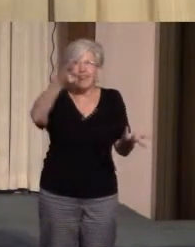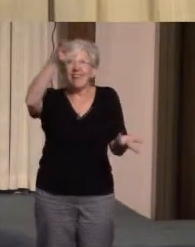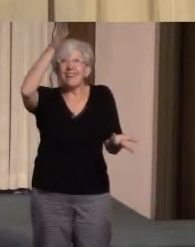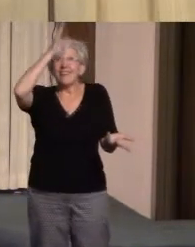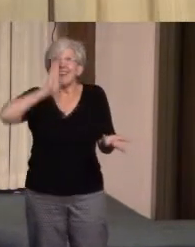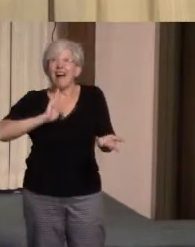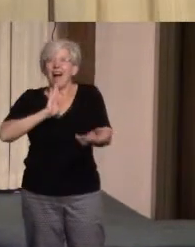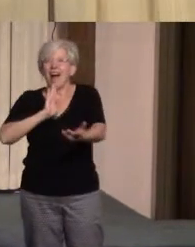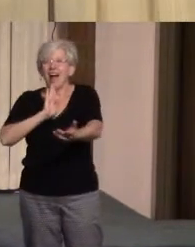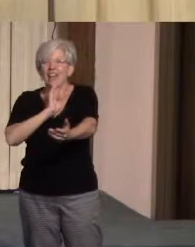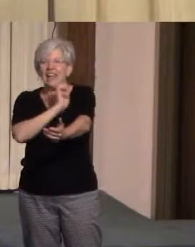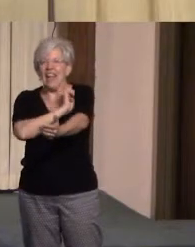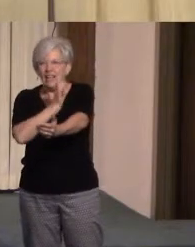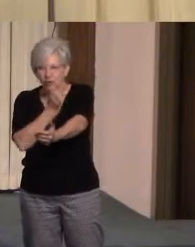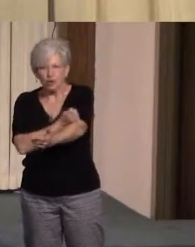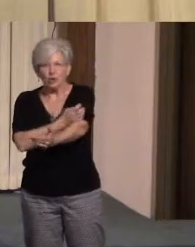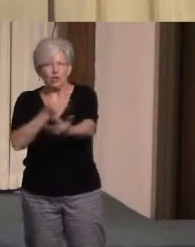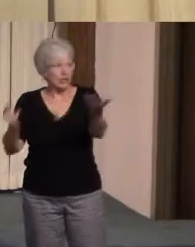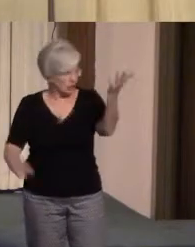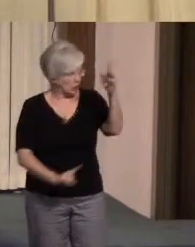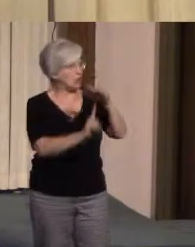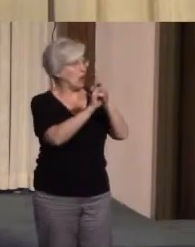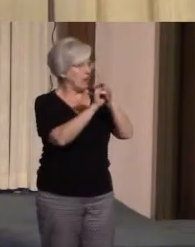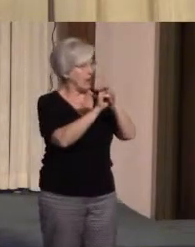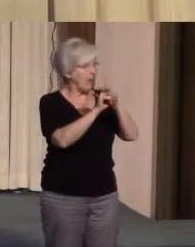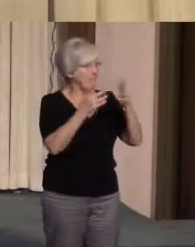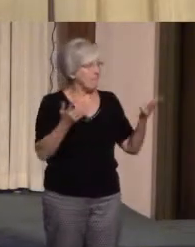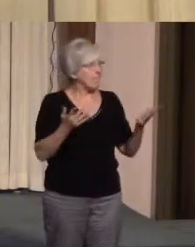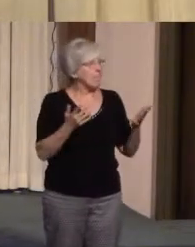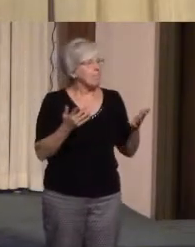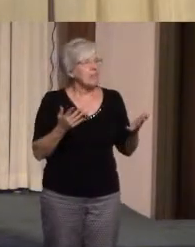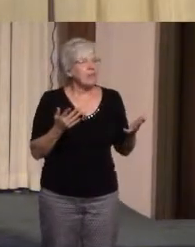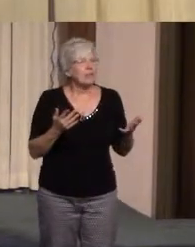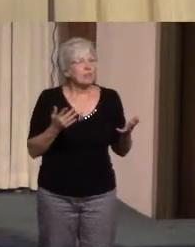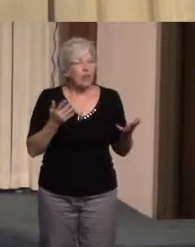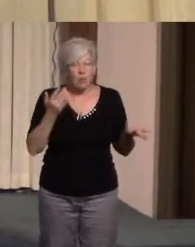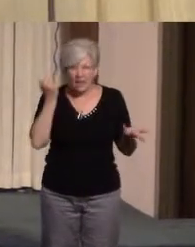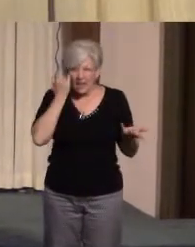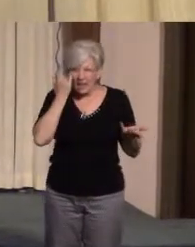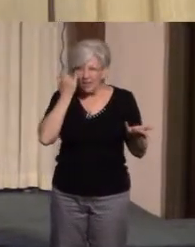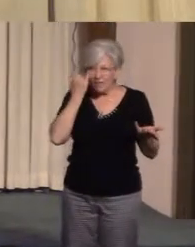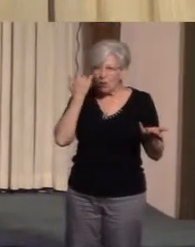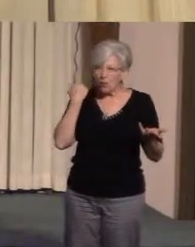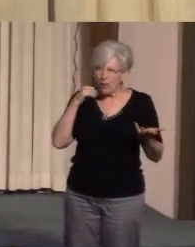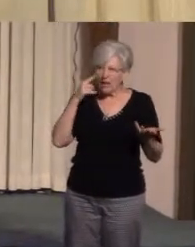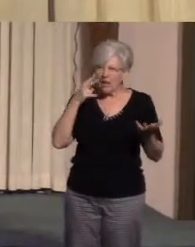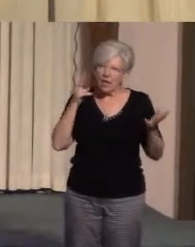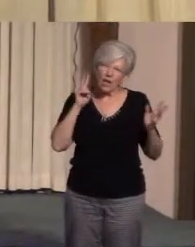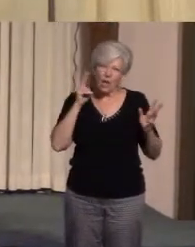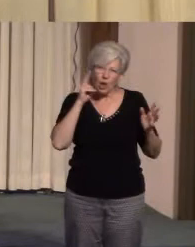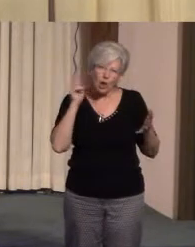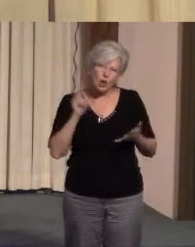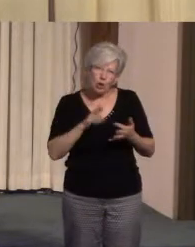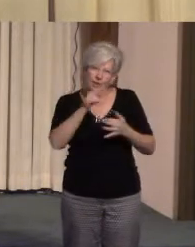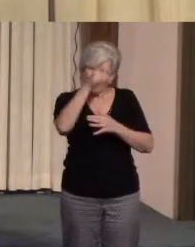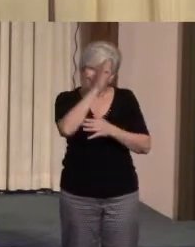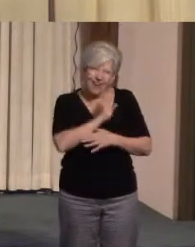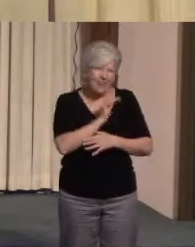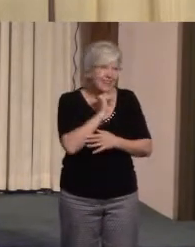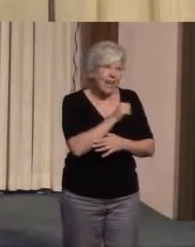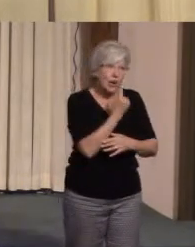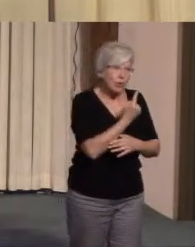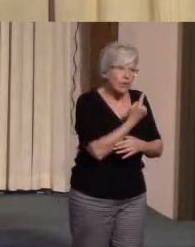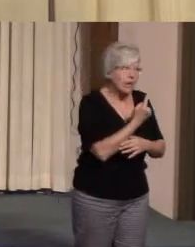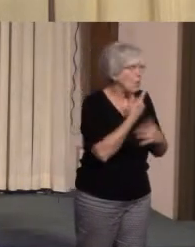of God energy. Does that make sense? So if we look at God as not only all things, but where all things came from,